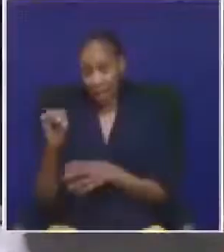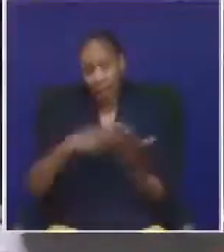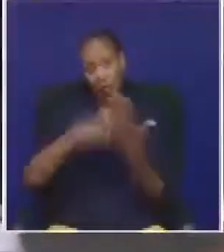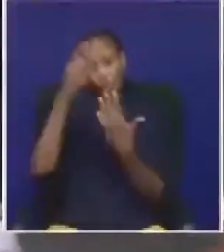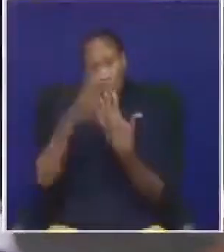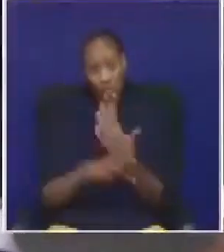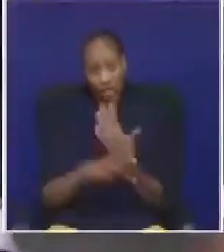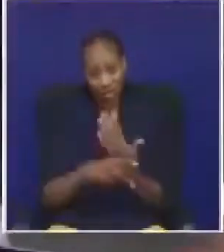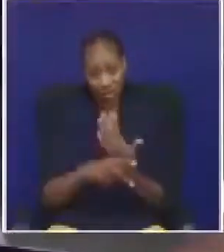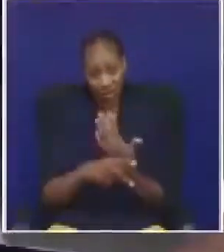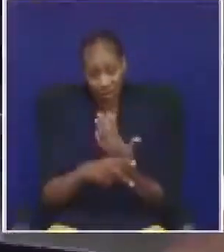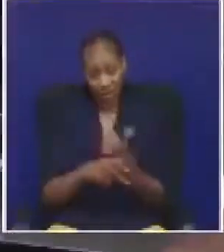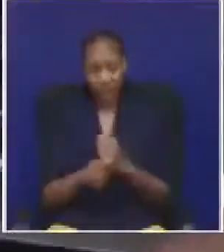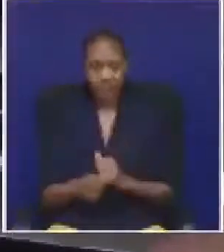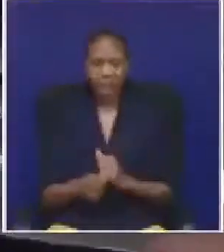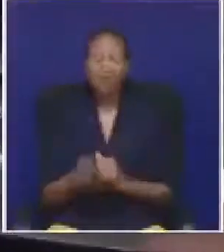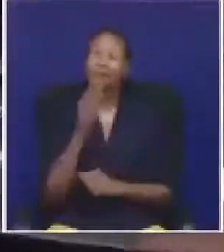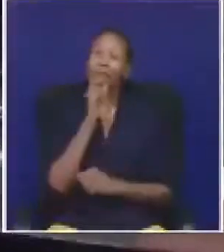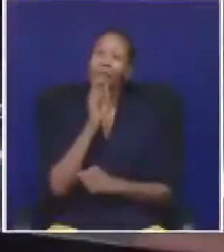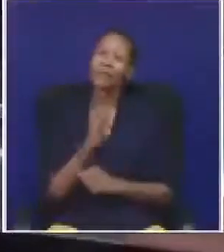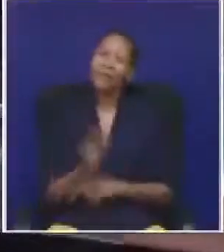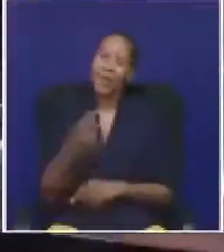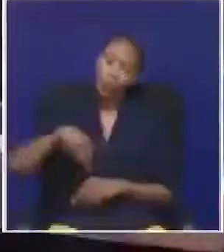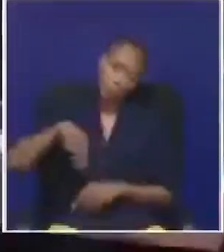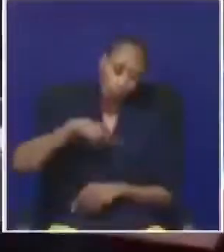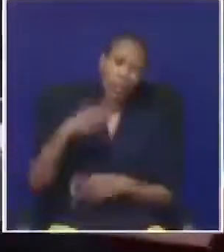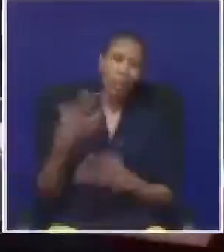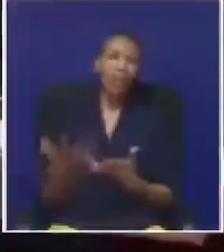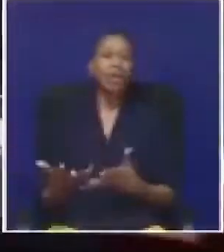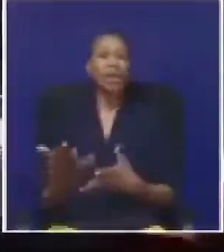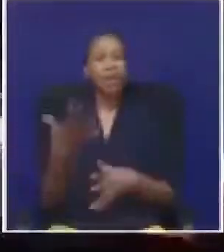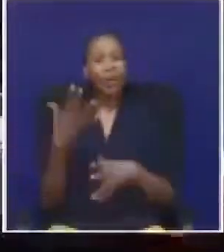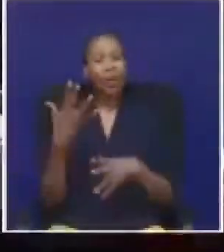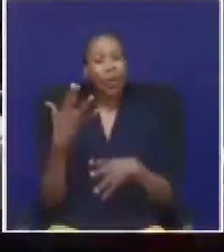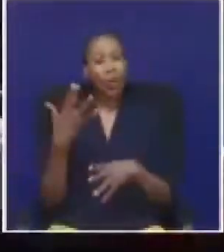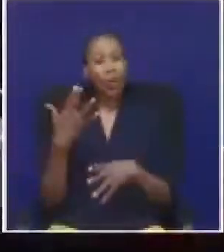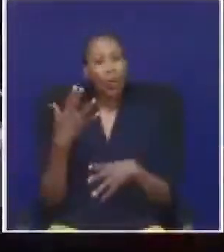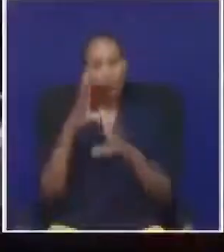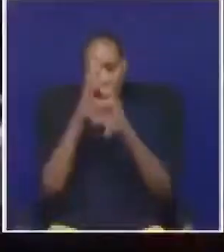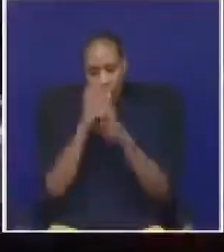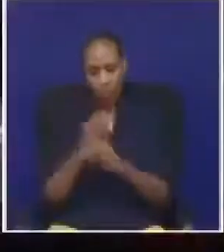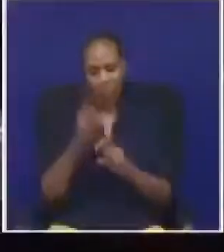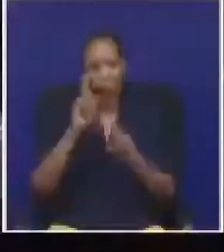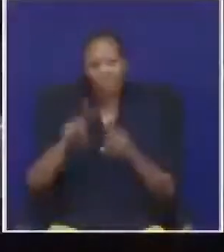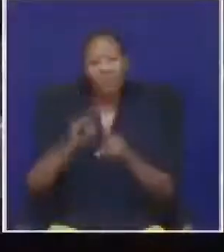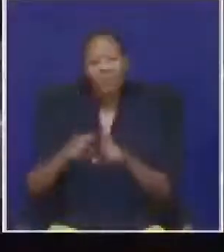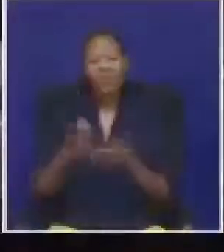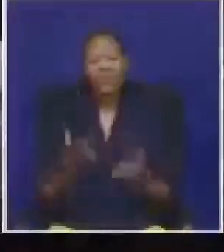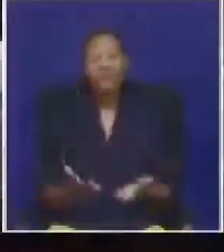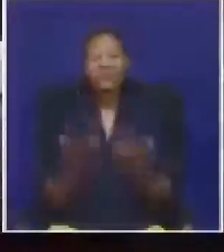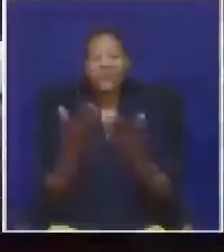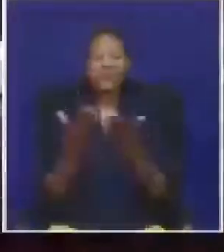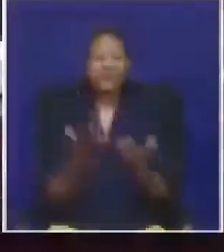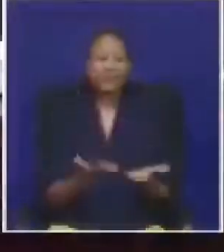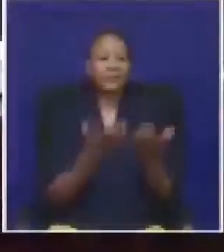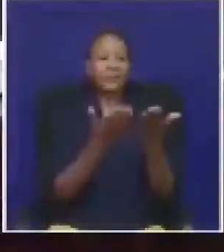project. In this regard, we are engaged on outreach service